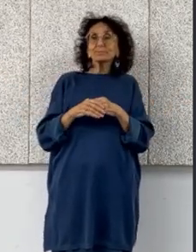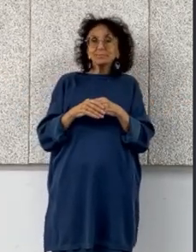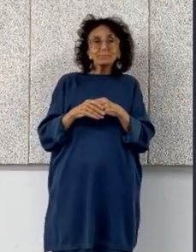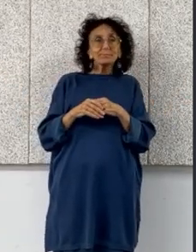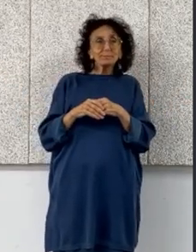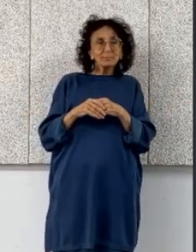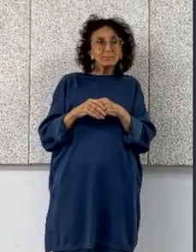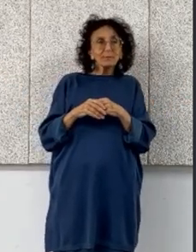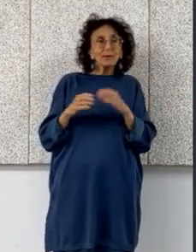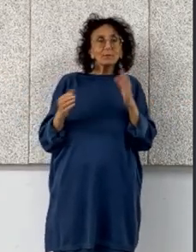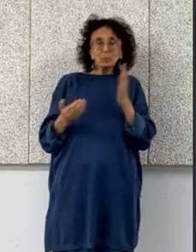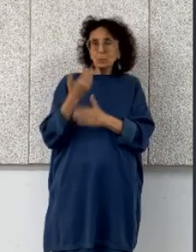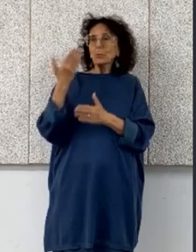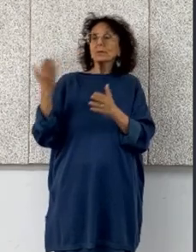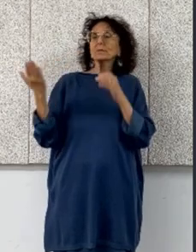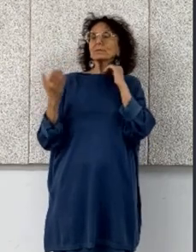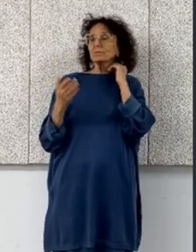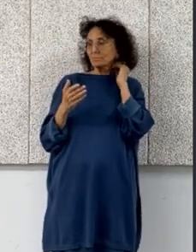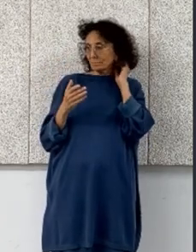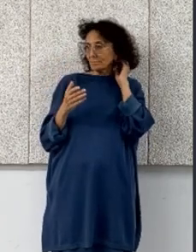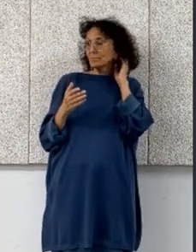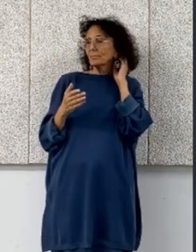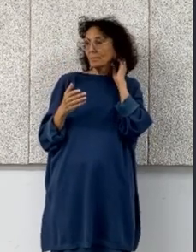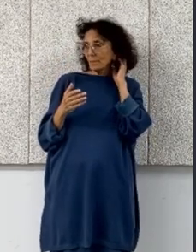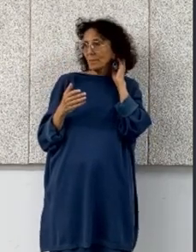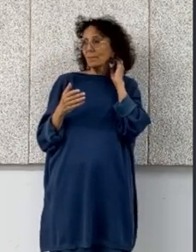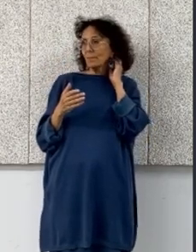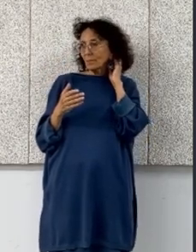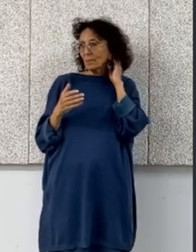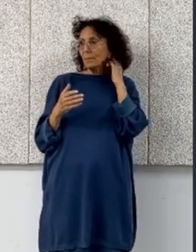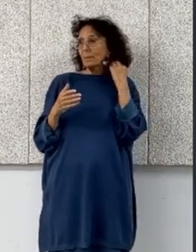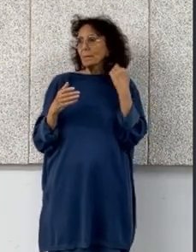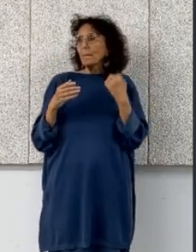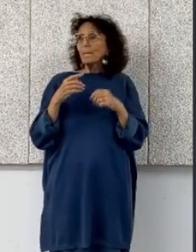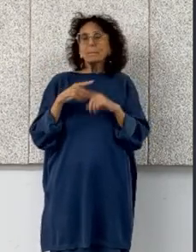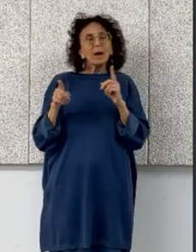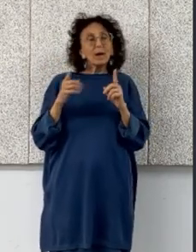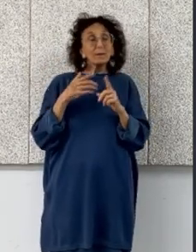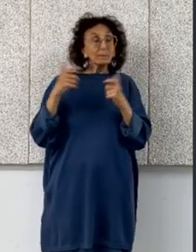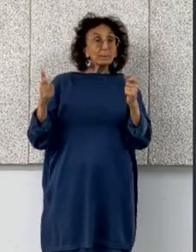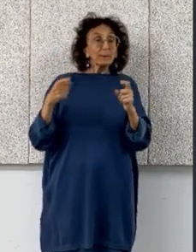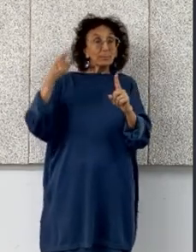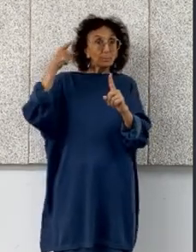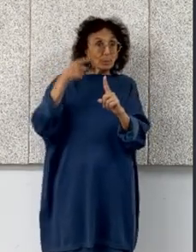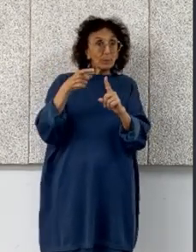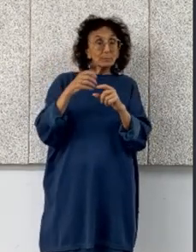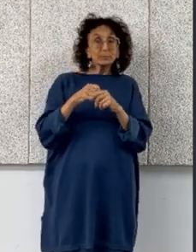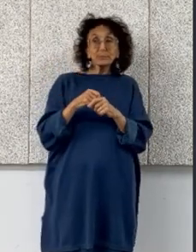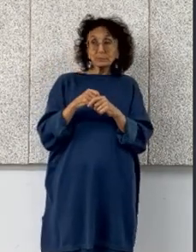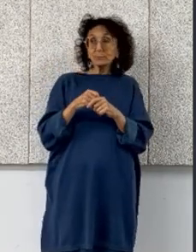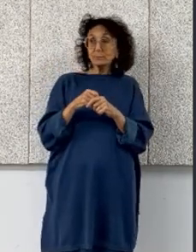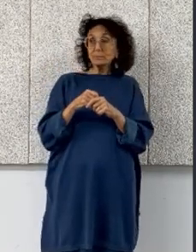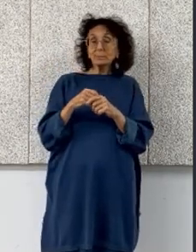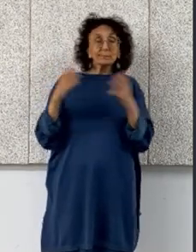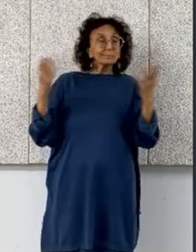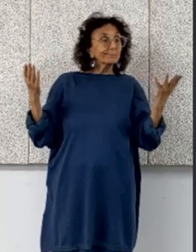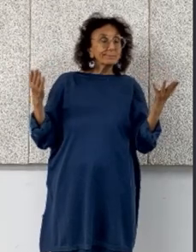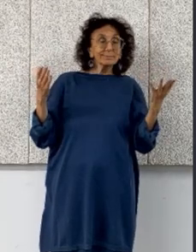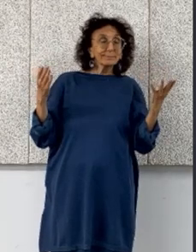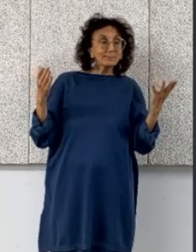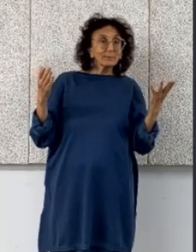Yeah, anyway, I've got a little off track there, but no, just I love to say, that you said that. Yeah, the big thing we're working on is very simple, which is